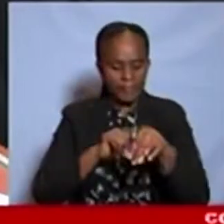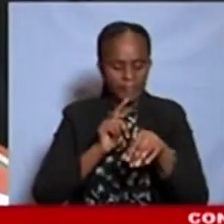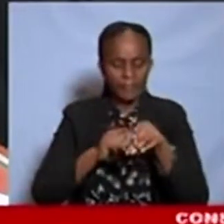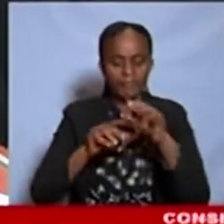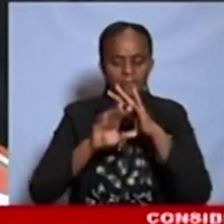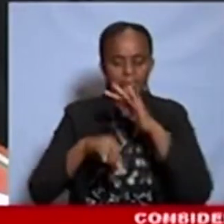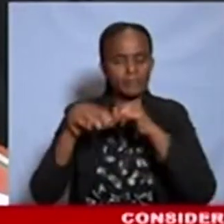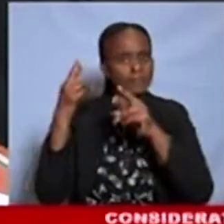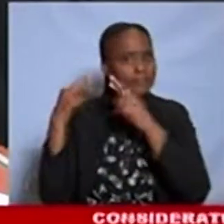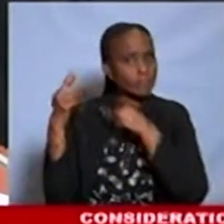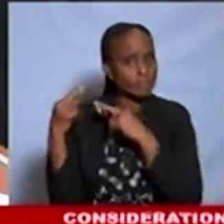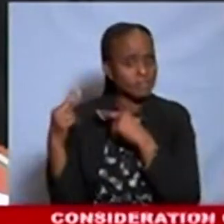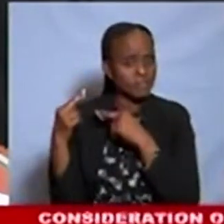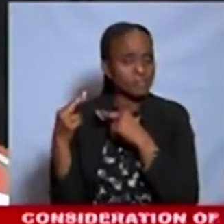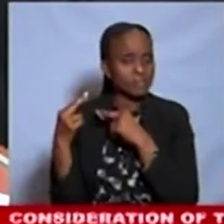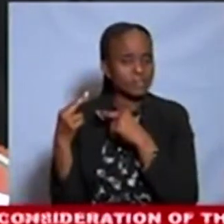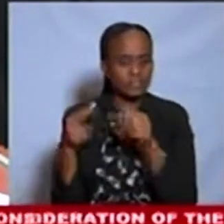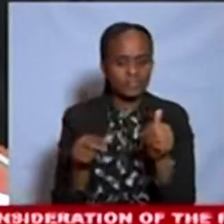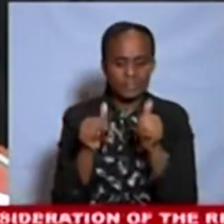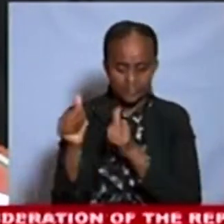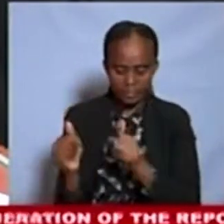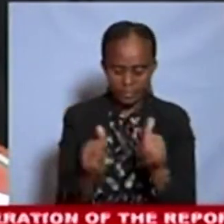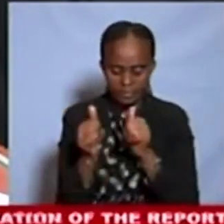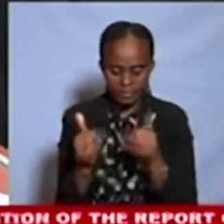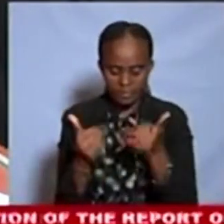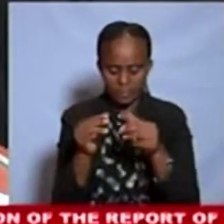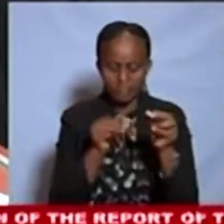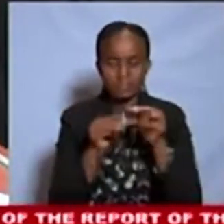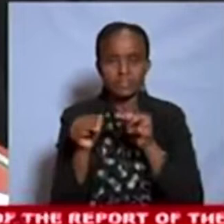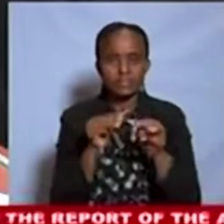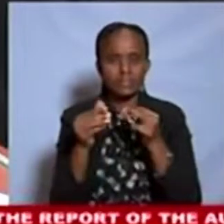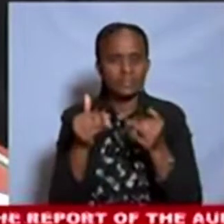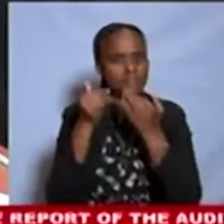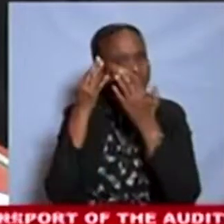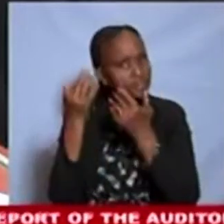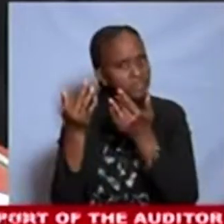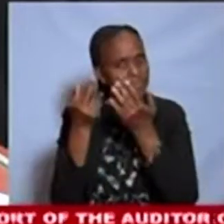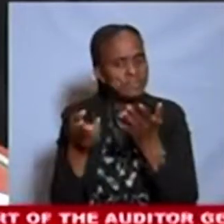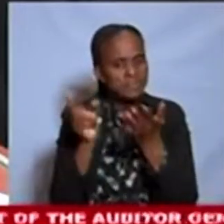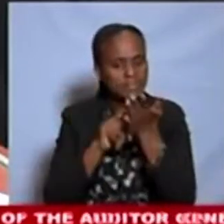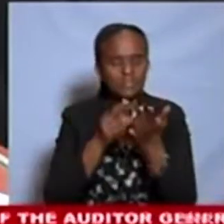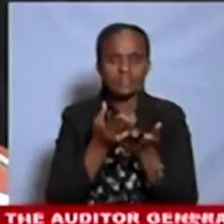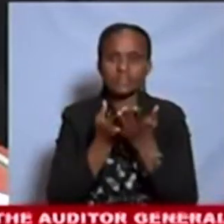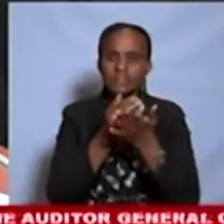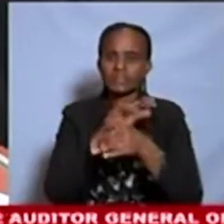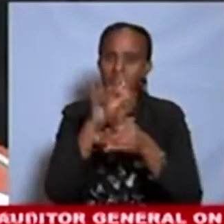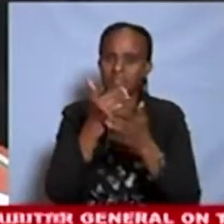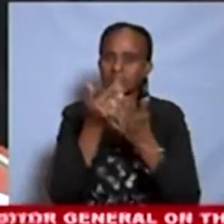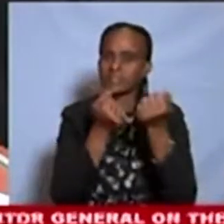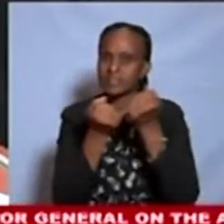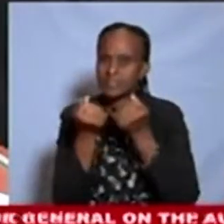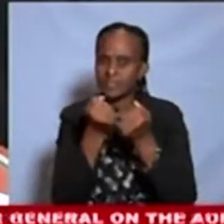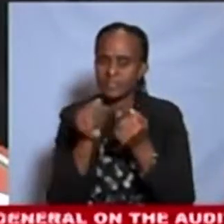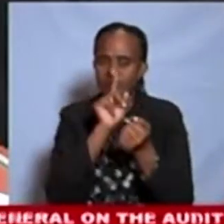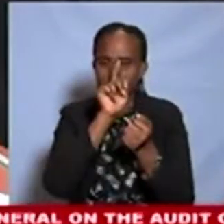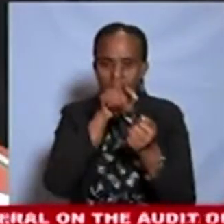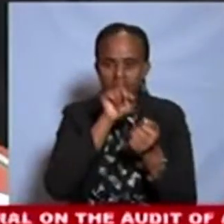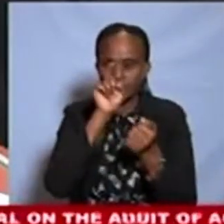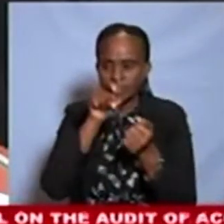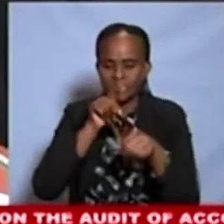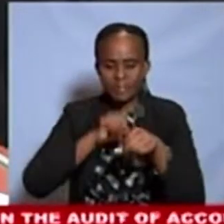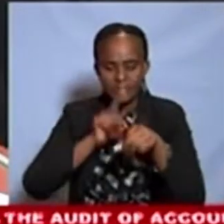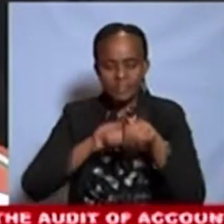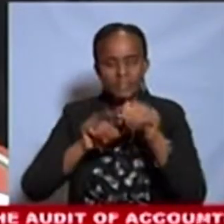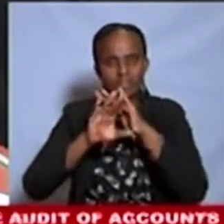under review. Action taken. Management wishes to submit that all runner vehicles were insured during the period under